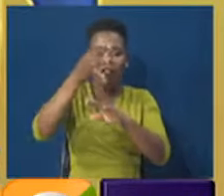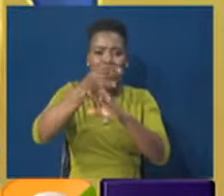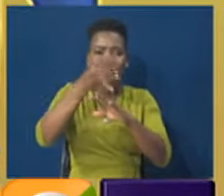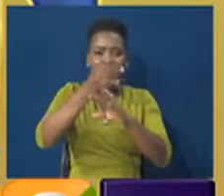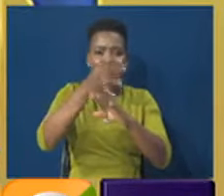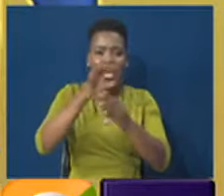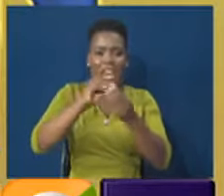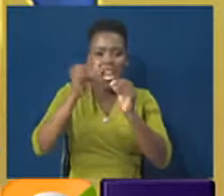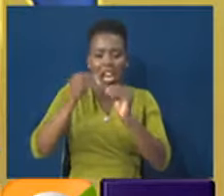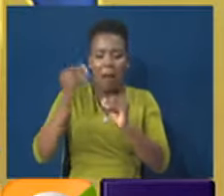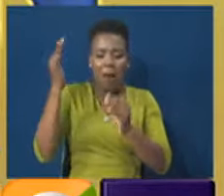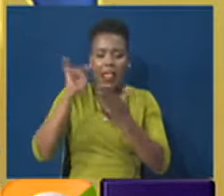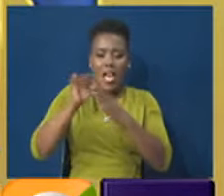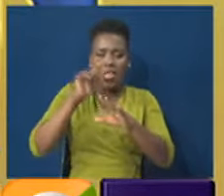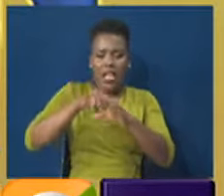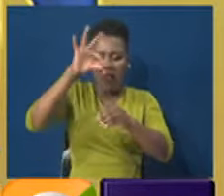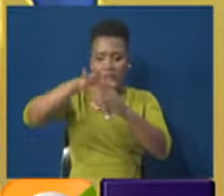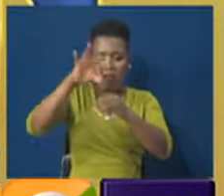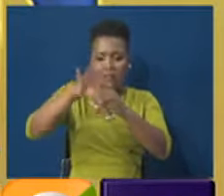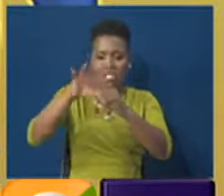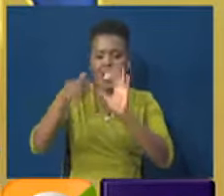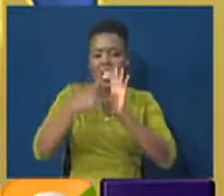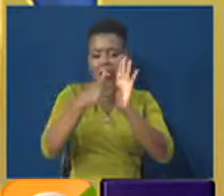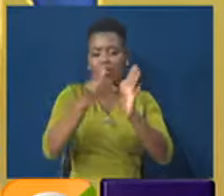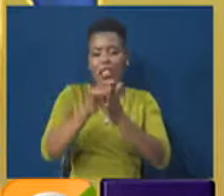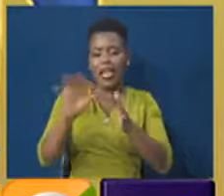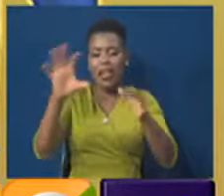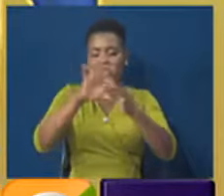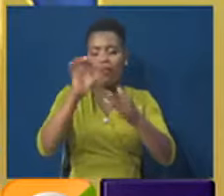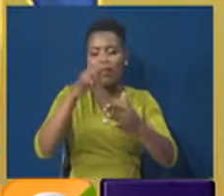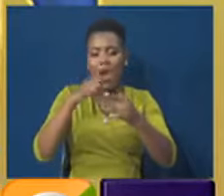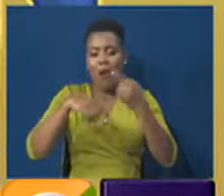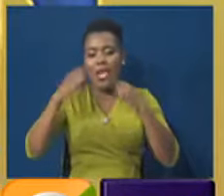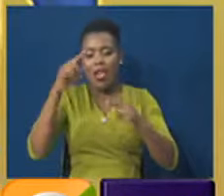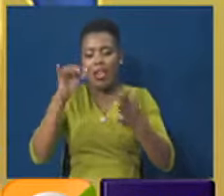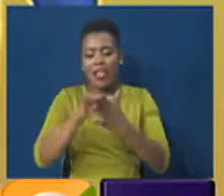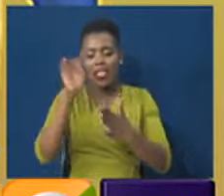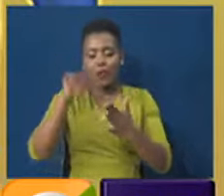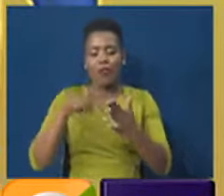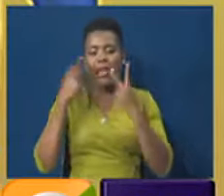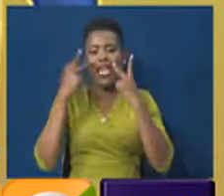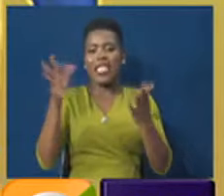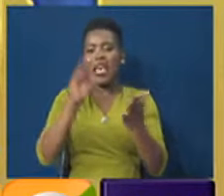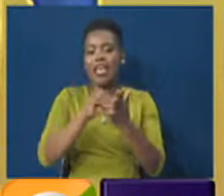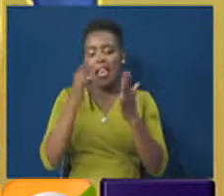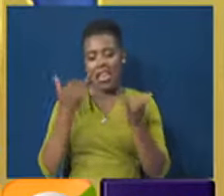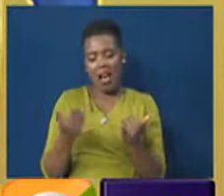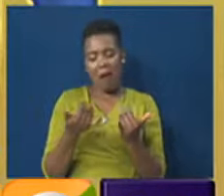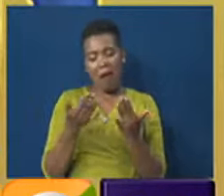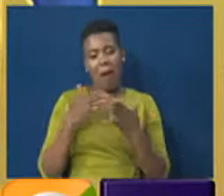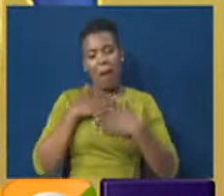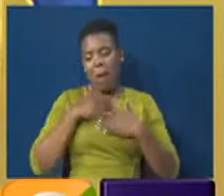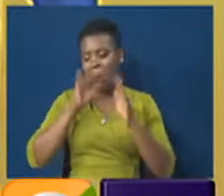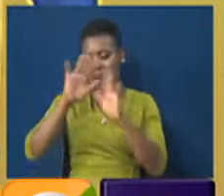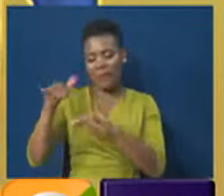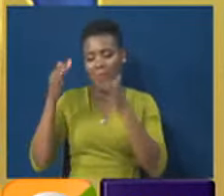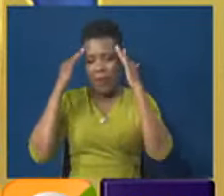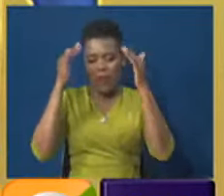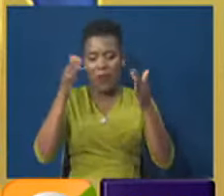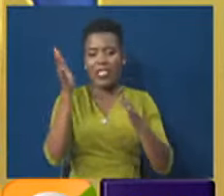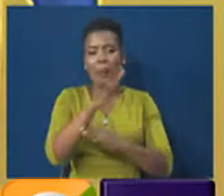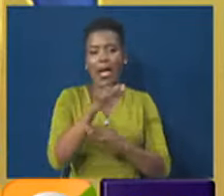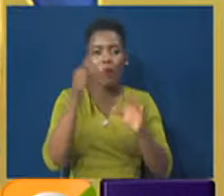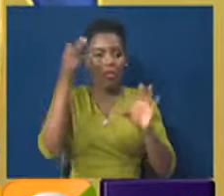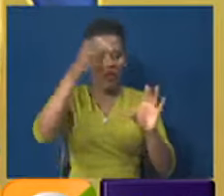time that tell you that Azimio was winning is what I've seen that panel now. Anyway, let's get back to the facts. Let me start with fuel.